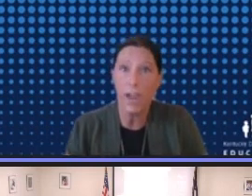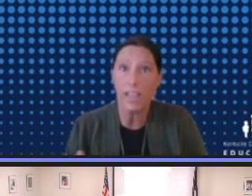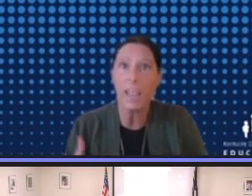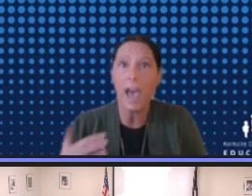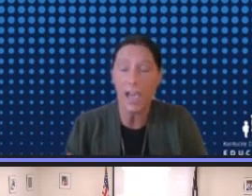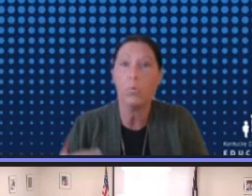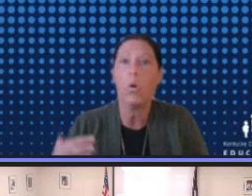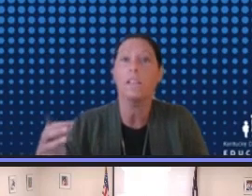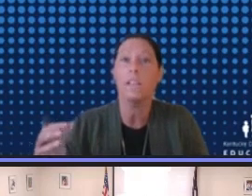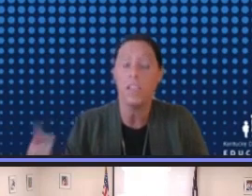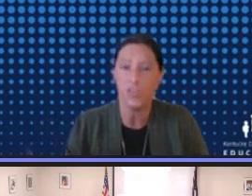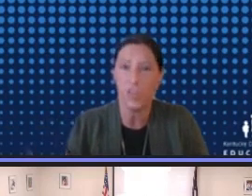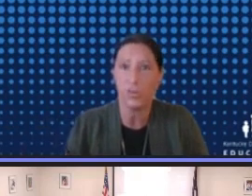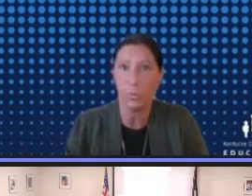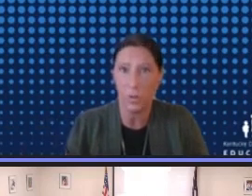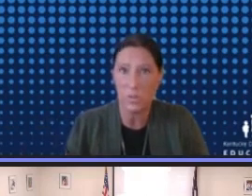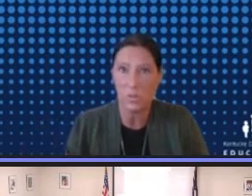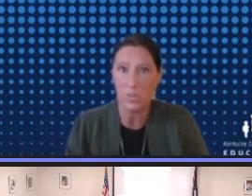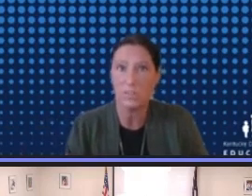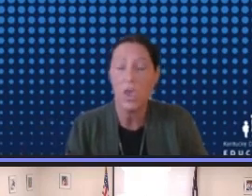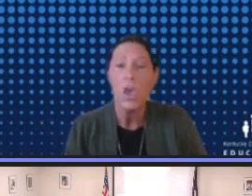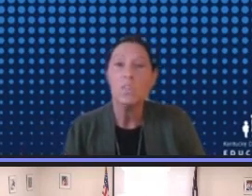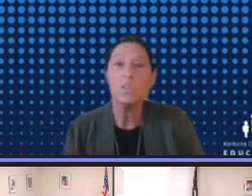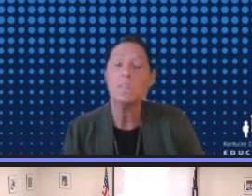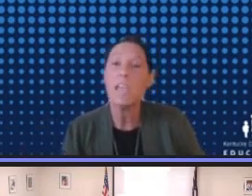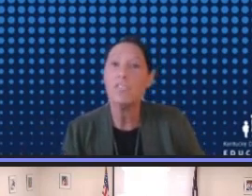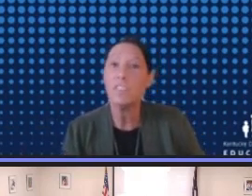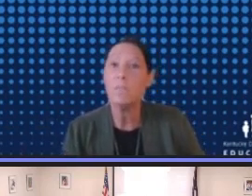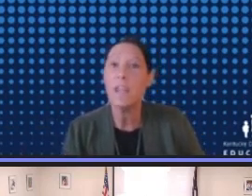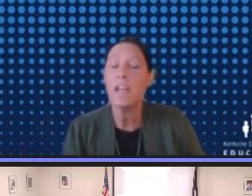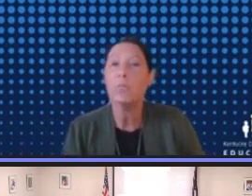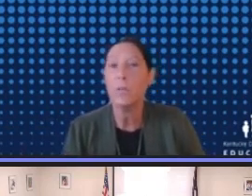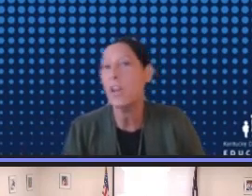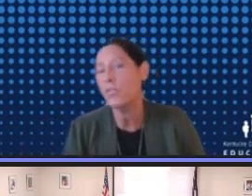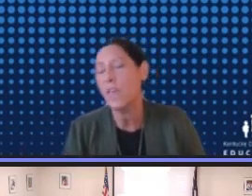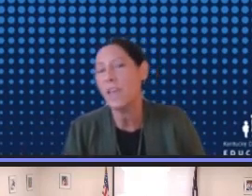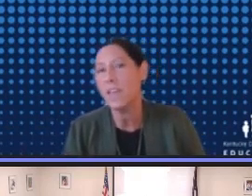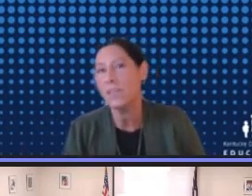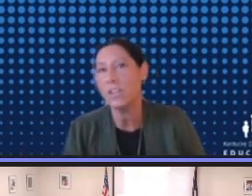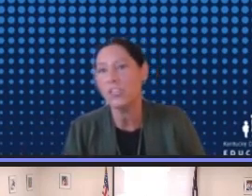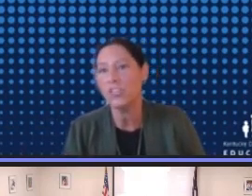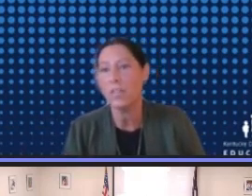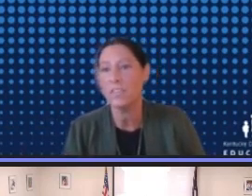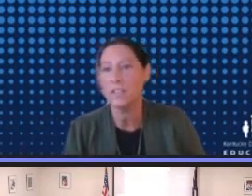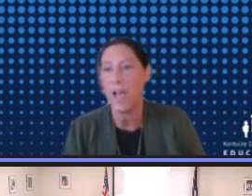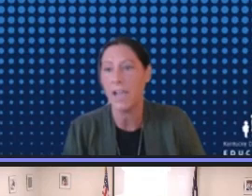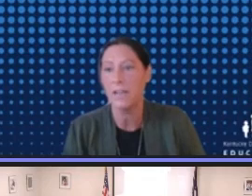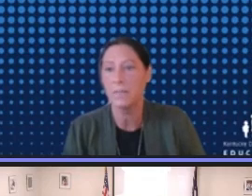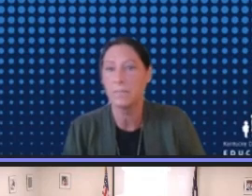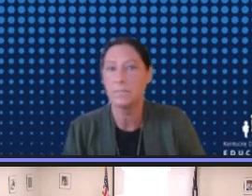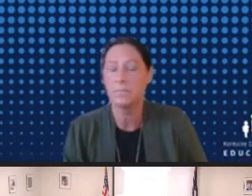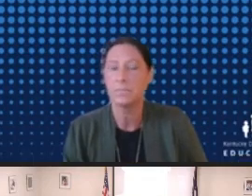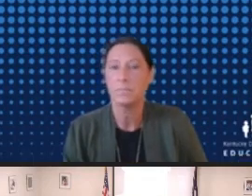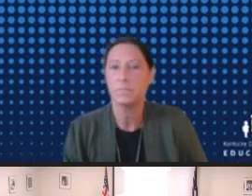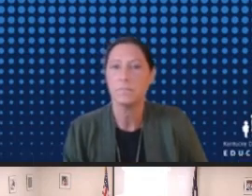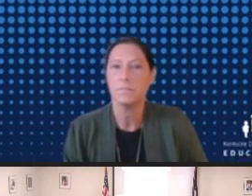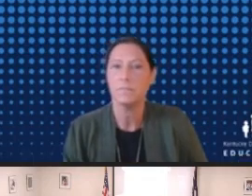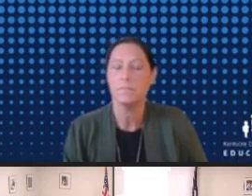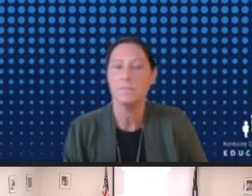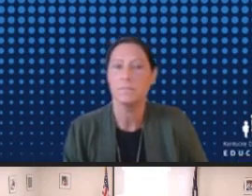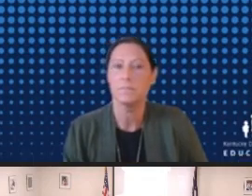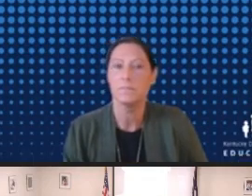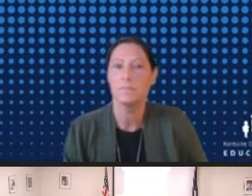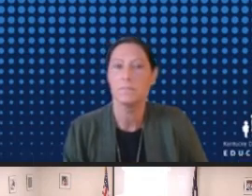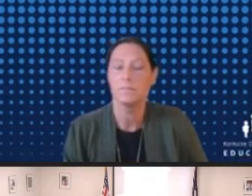is defining high quality instructional resources. So take just a minute and read over that definition on the slide.